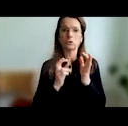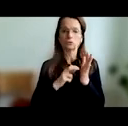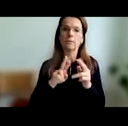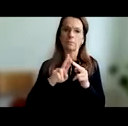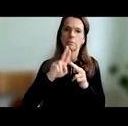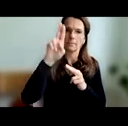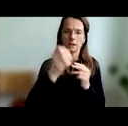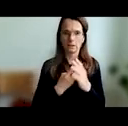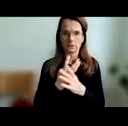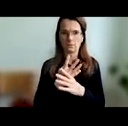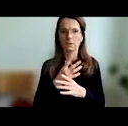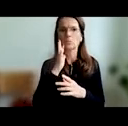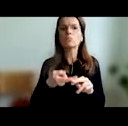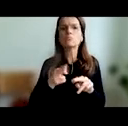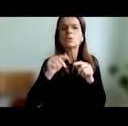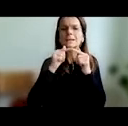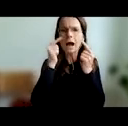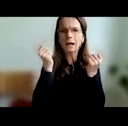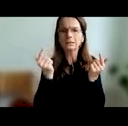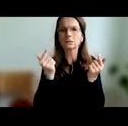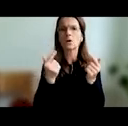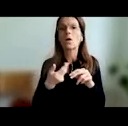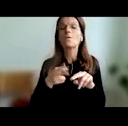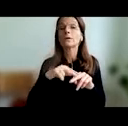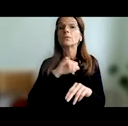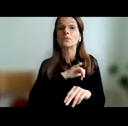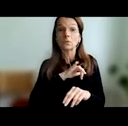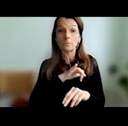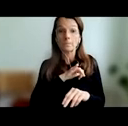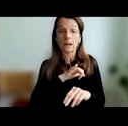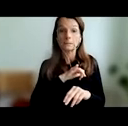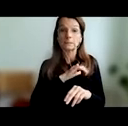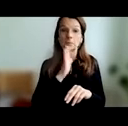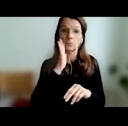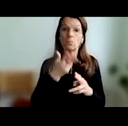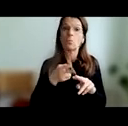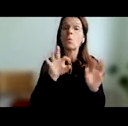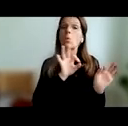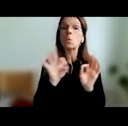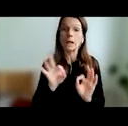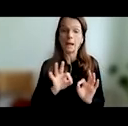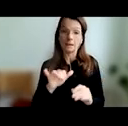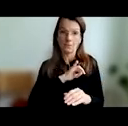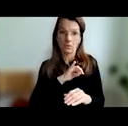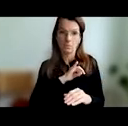we will try to develop a standardized approach